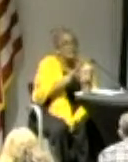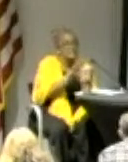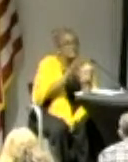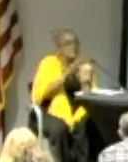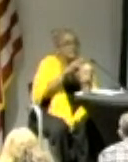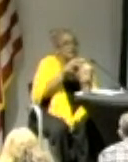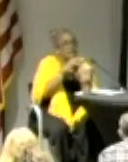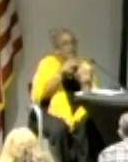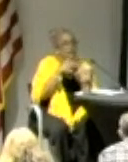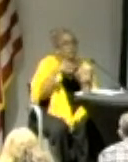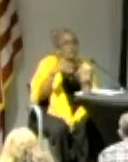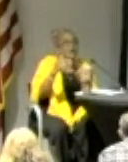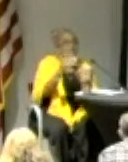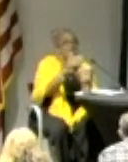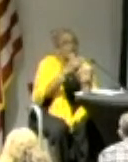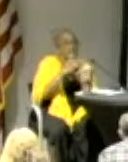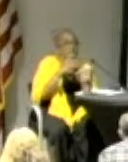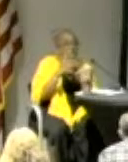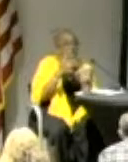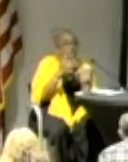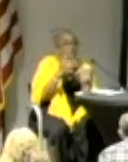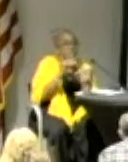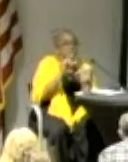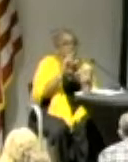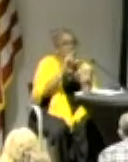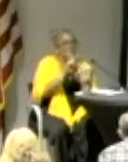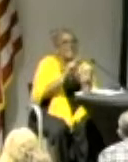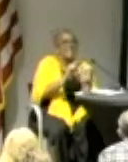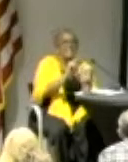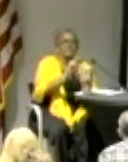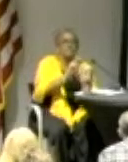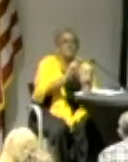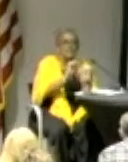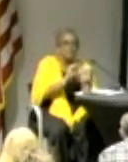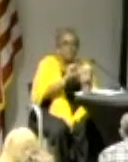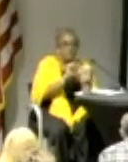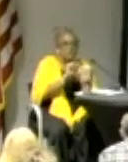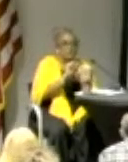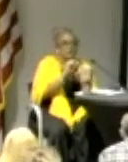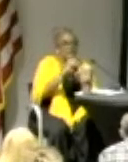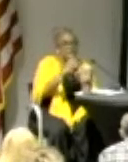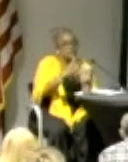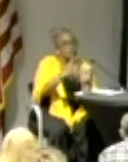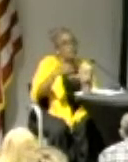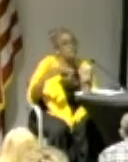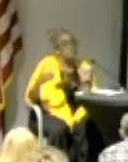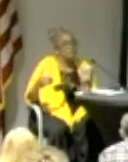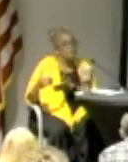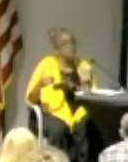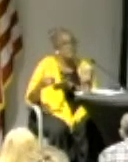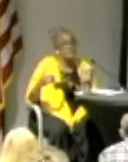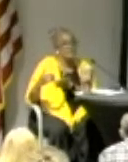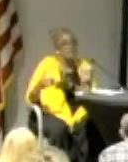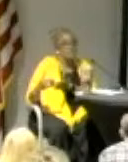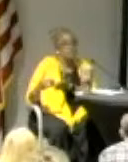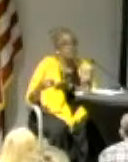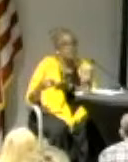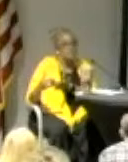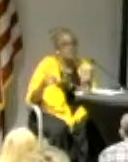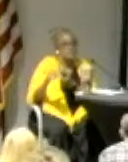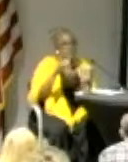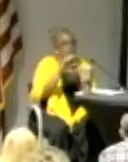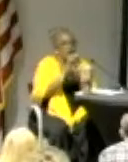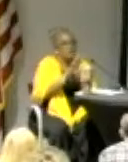immediate needs that help drive the economy of our region, but not entry level. That is the work that's primarily done at the